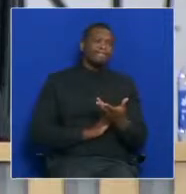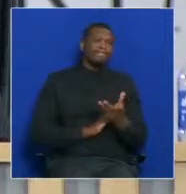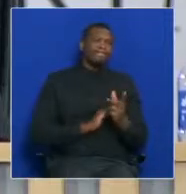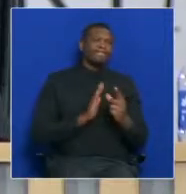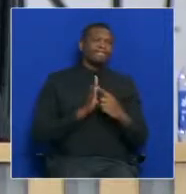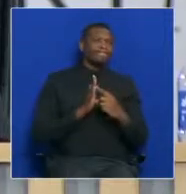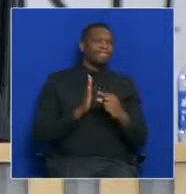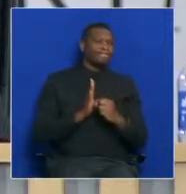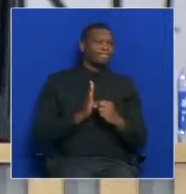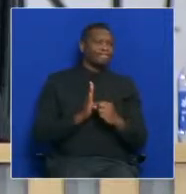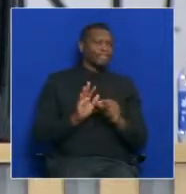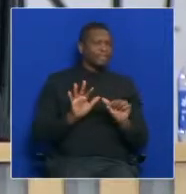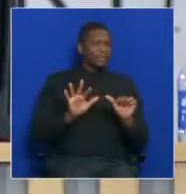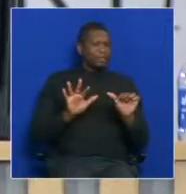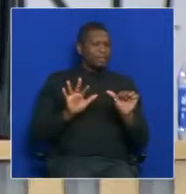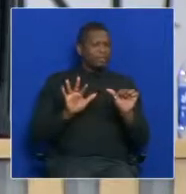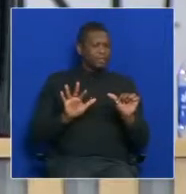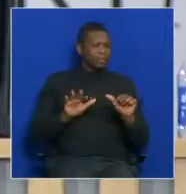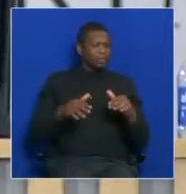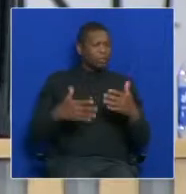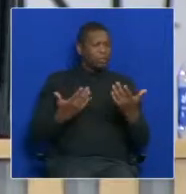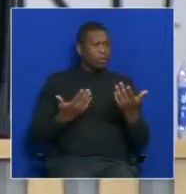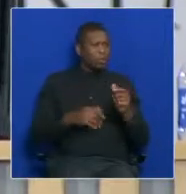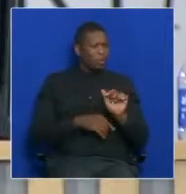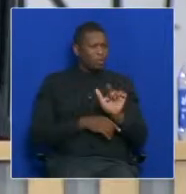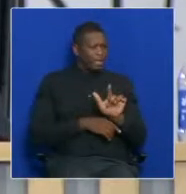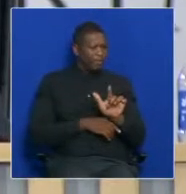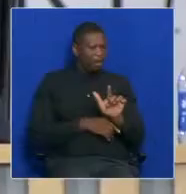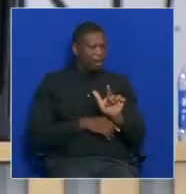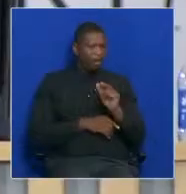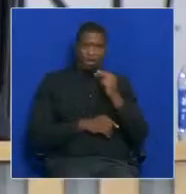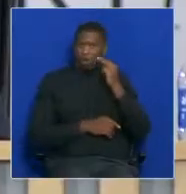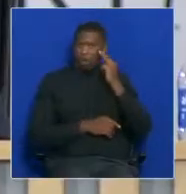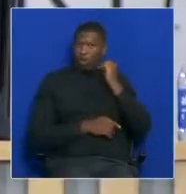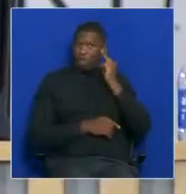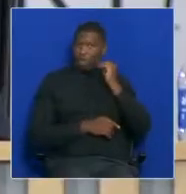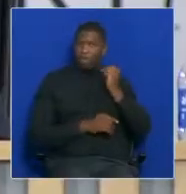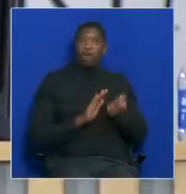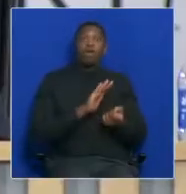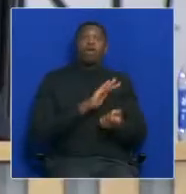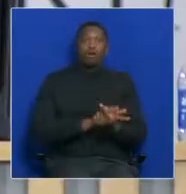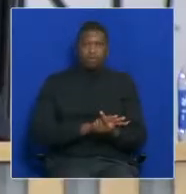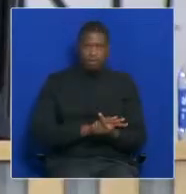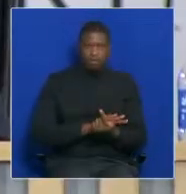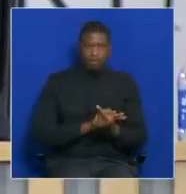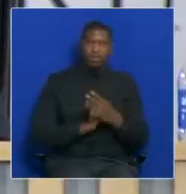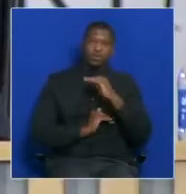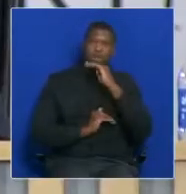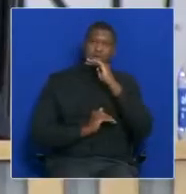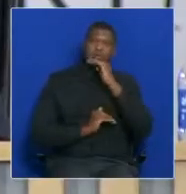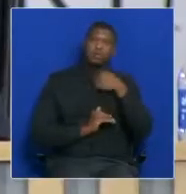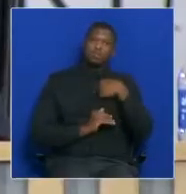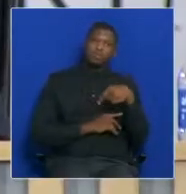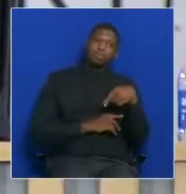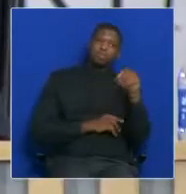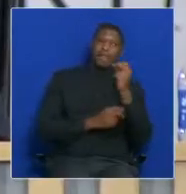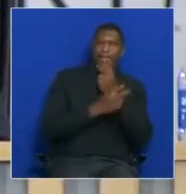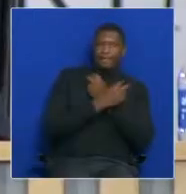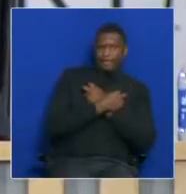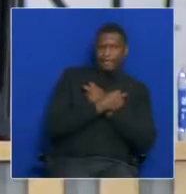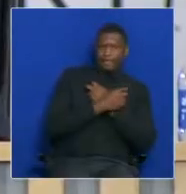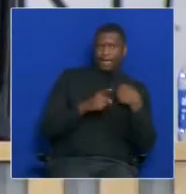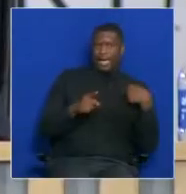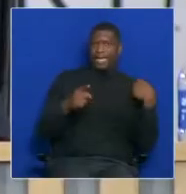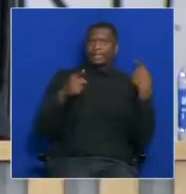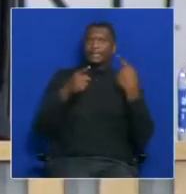6th or 7th of November. So I was away from work from then until... For about 2 months? About